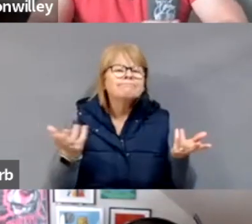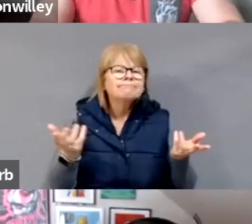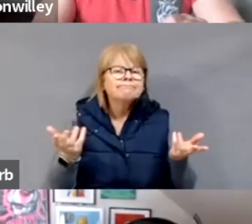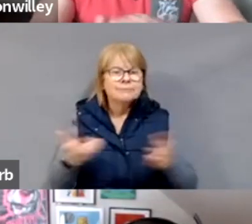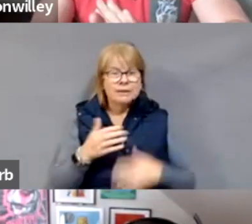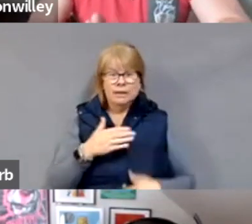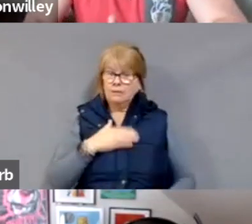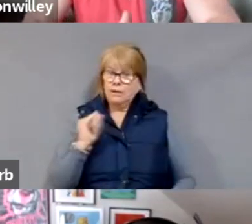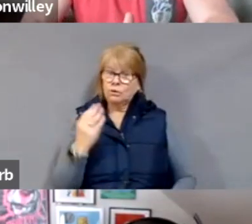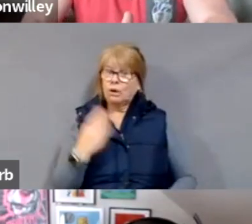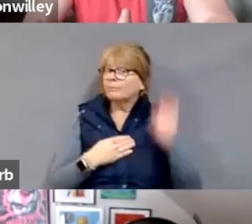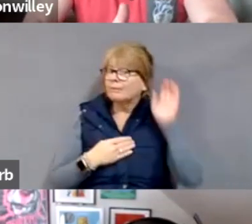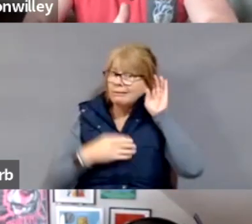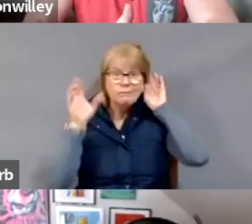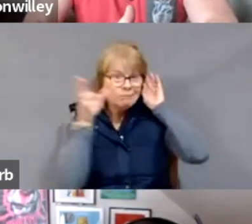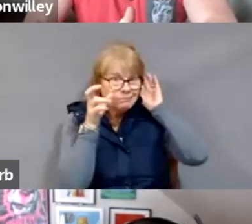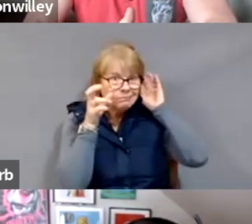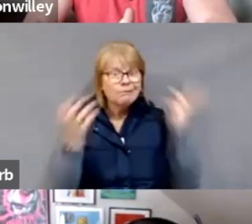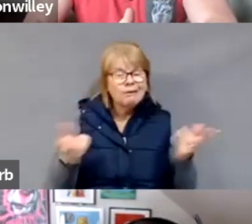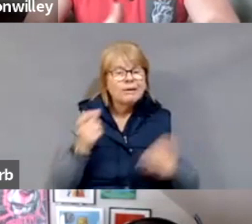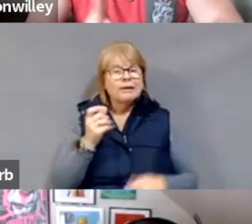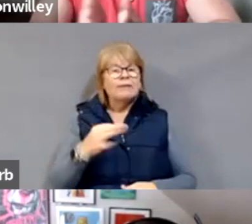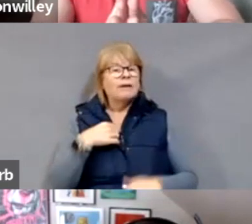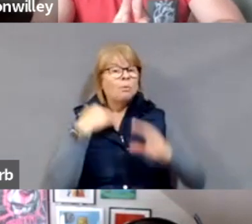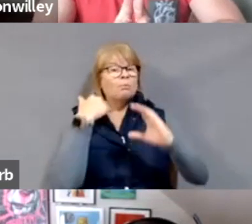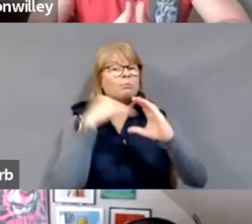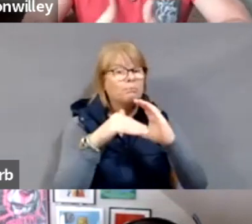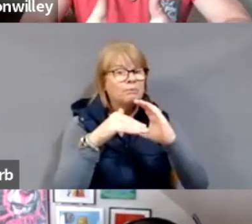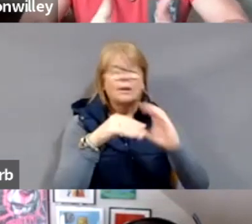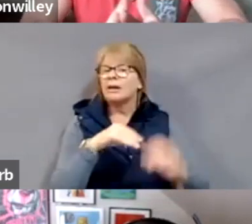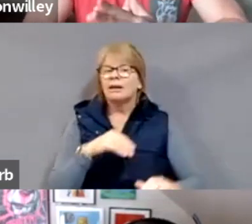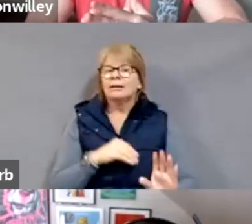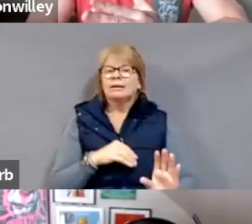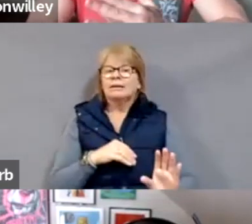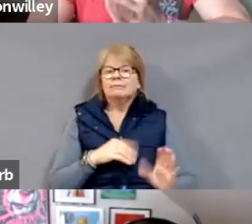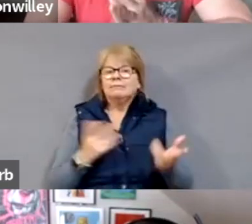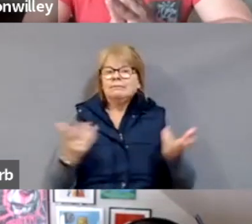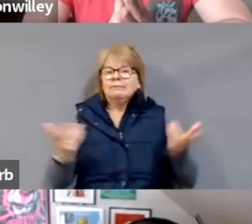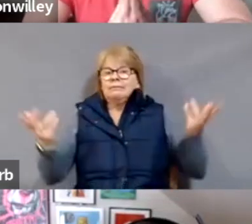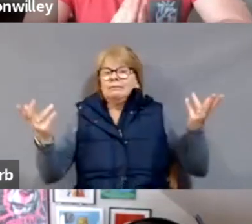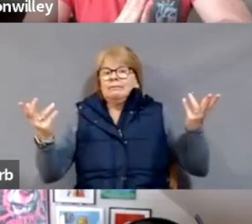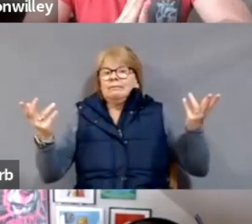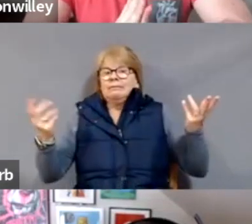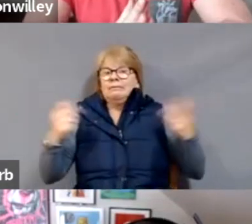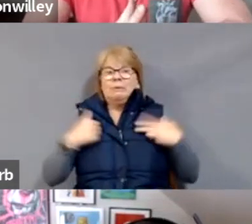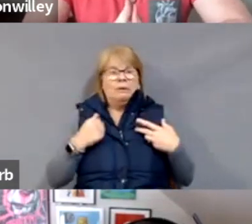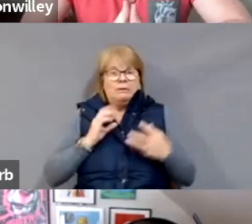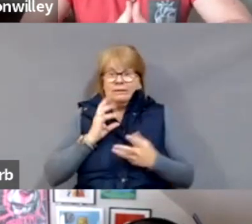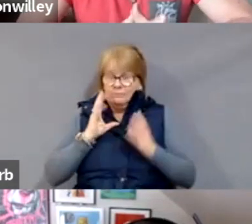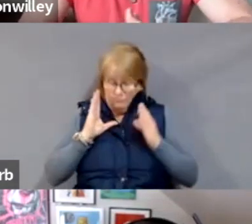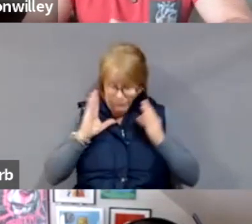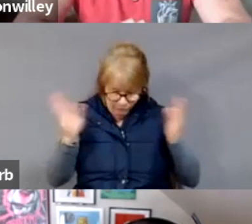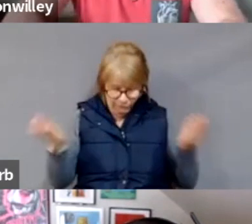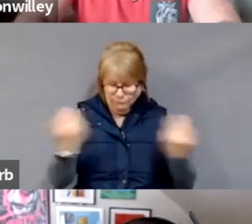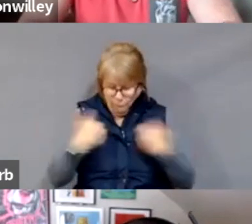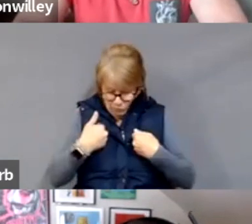our job, is to listen. So if we don't email back, it's just because we're self-absorbed with our to-do